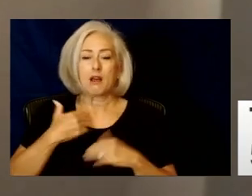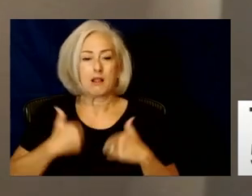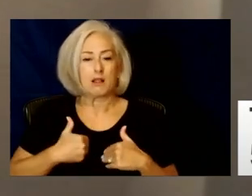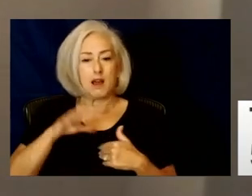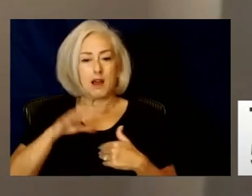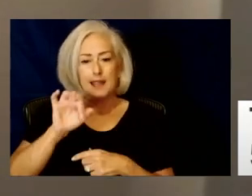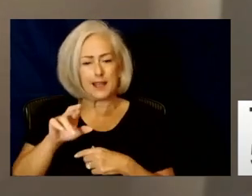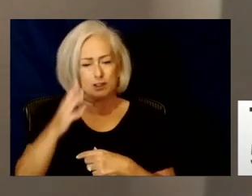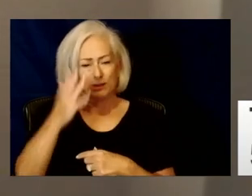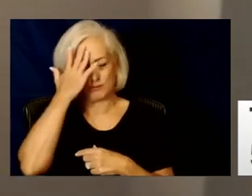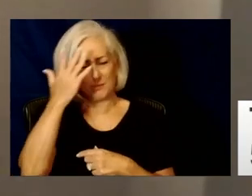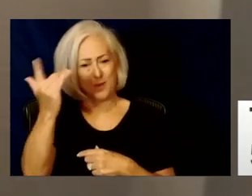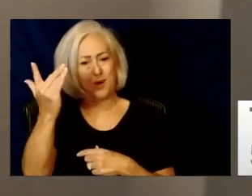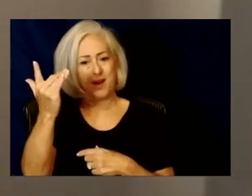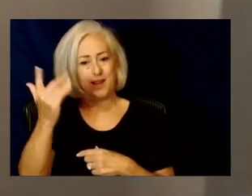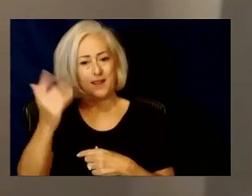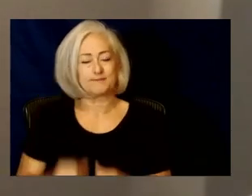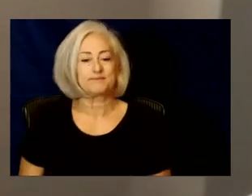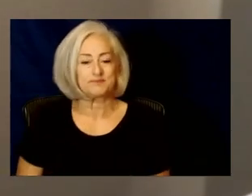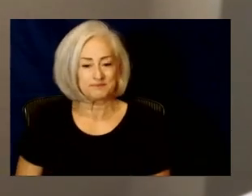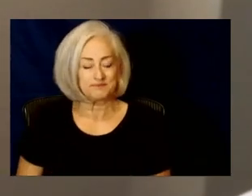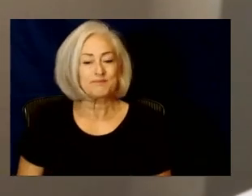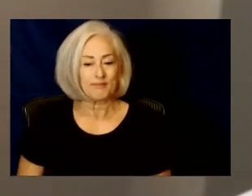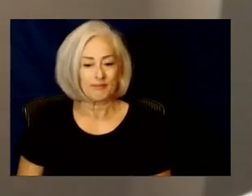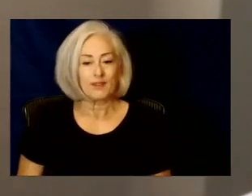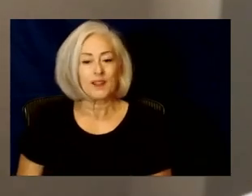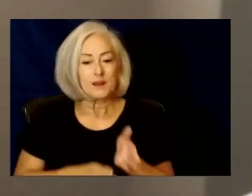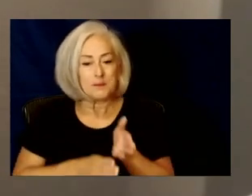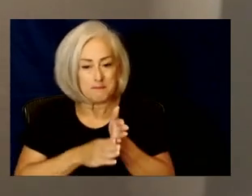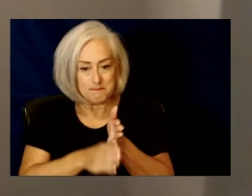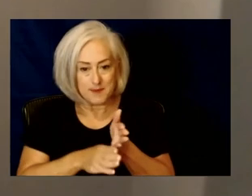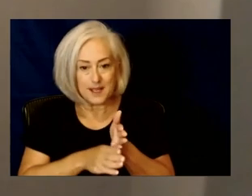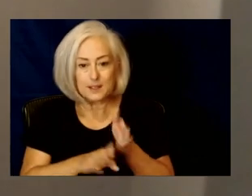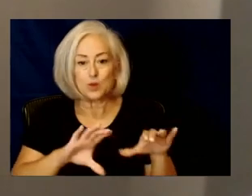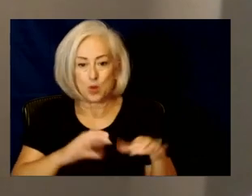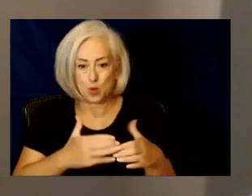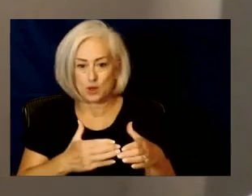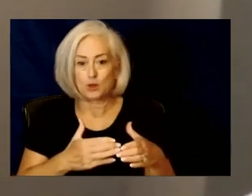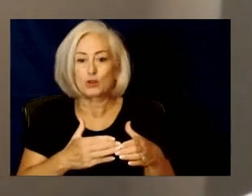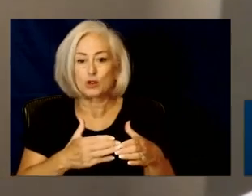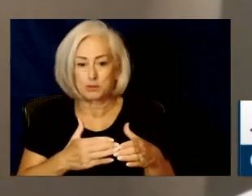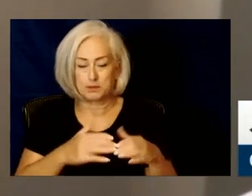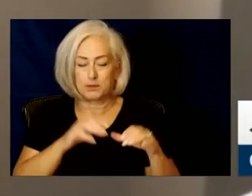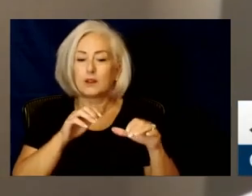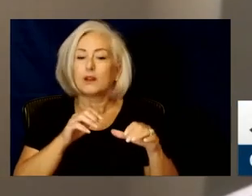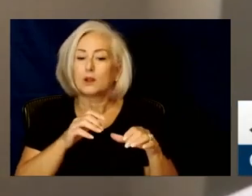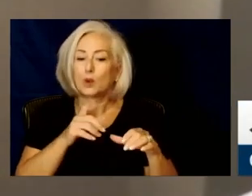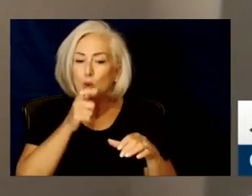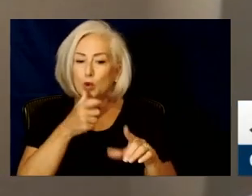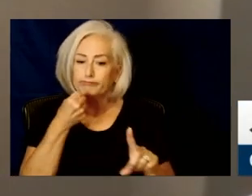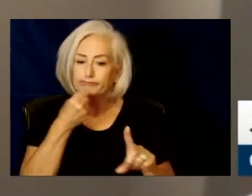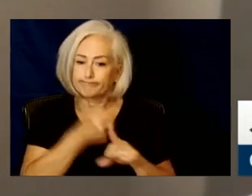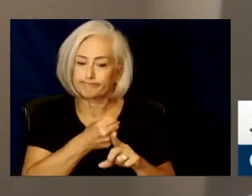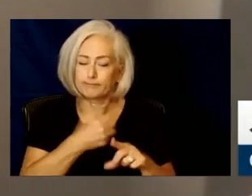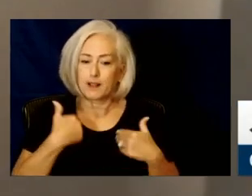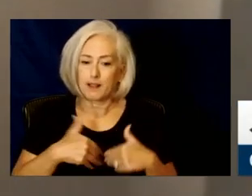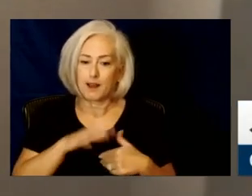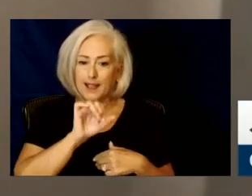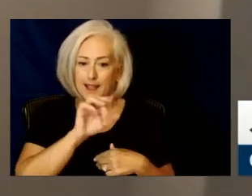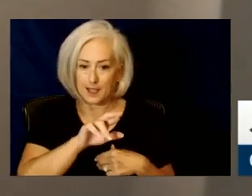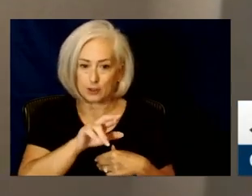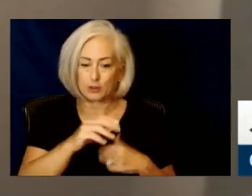minority of lung cancer cases can be associated with other exposures. The number one other exposure, other than